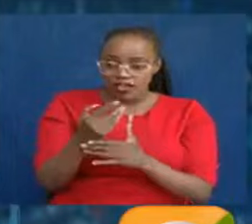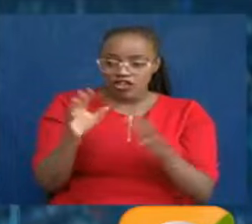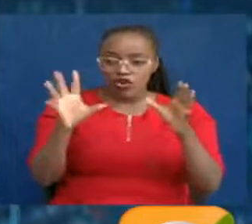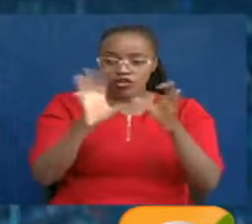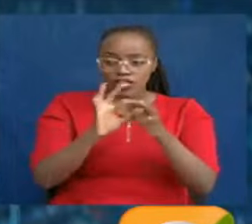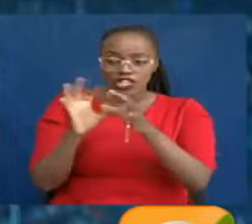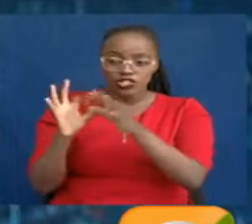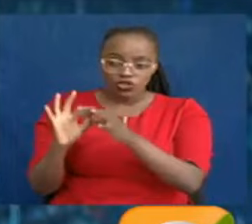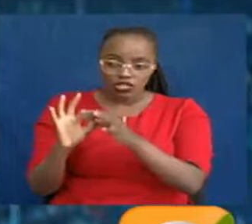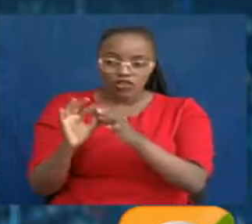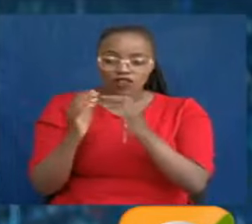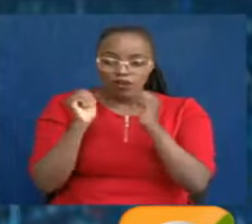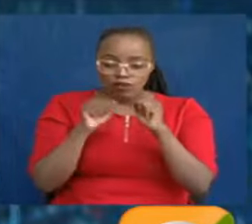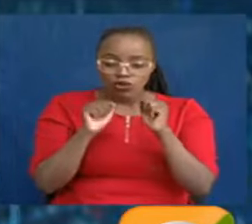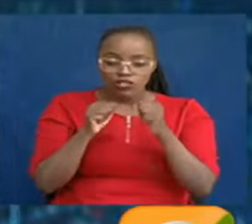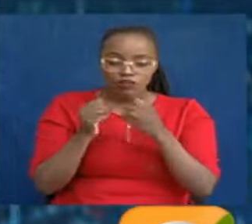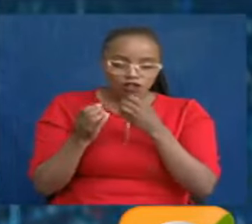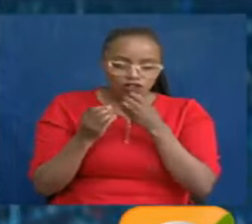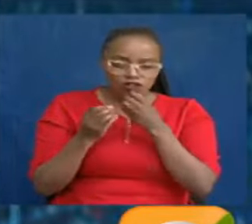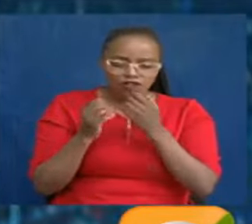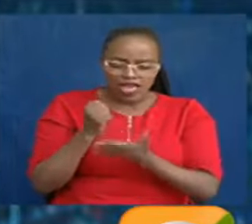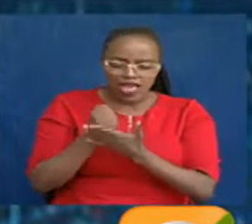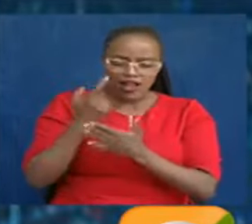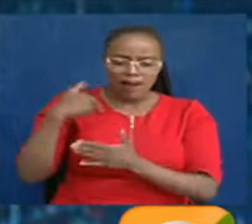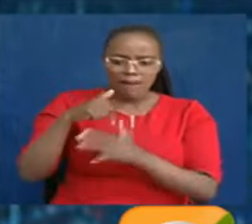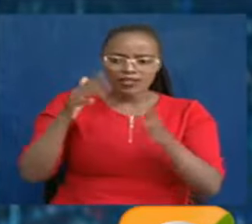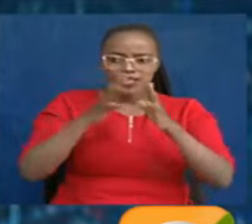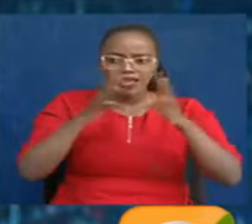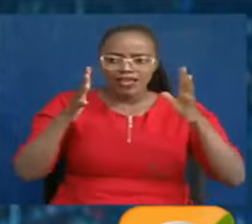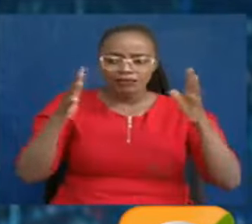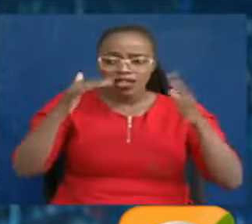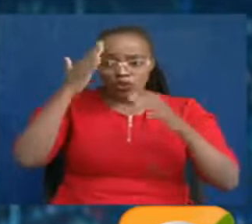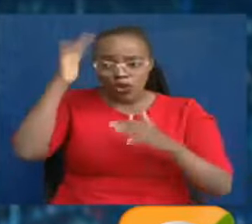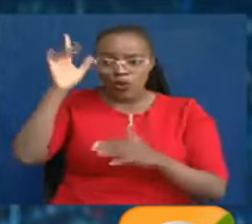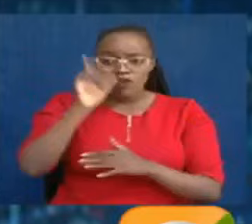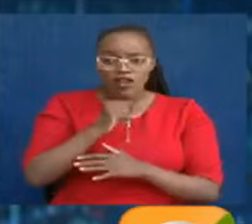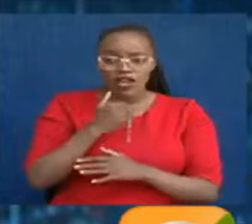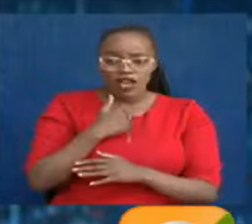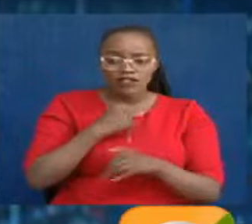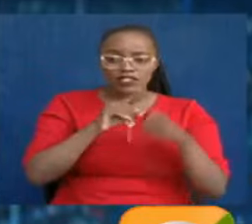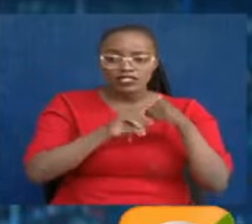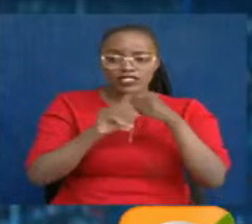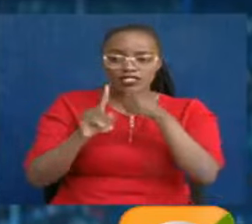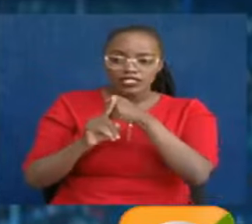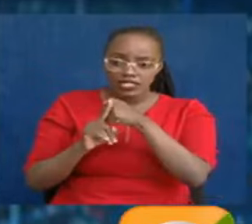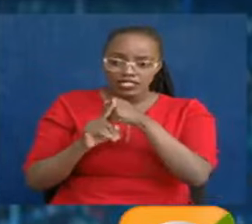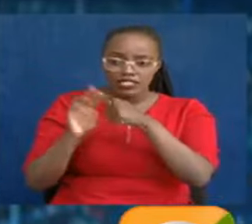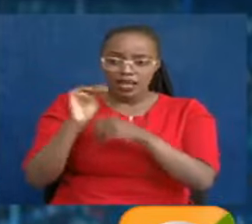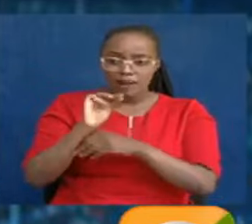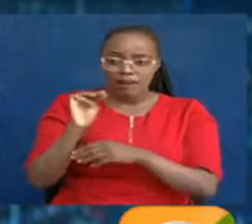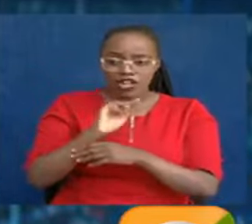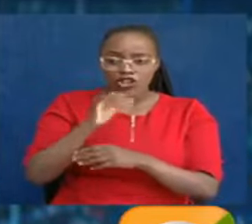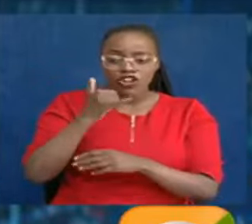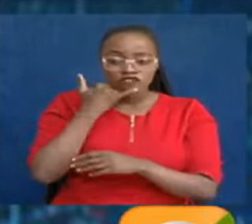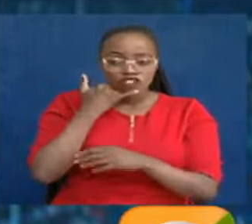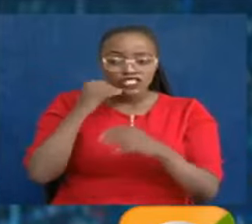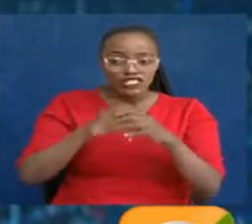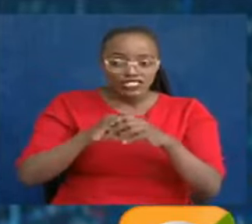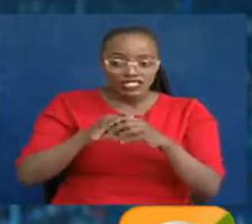connections can now enable us expand. As you are aware, we have about 66 million phones in